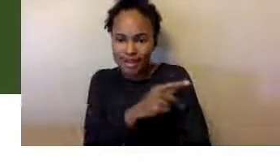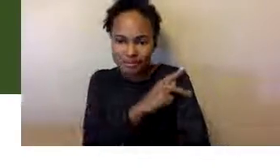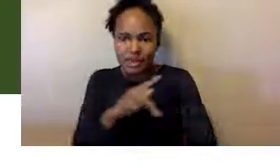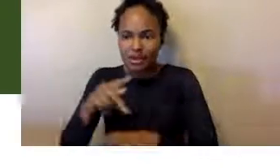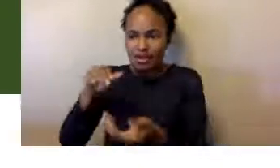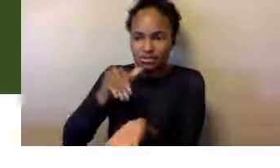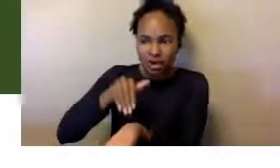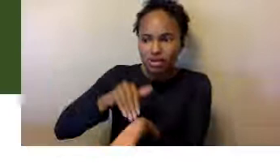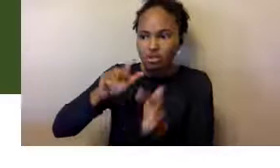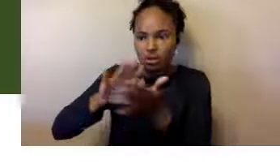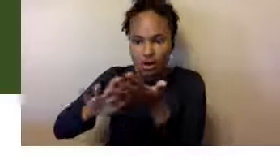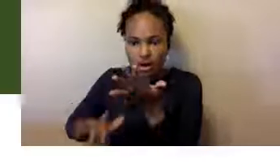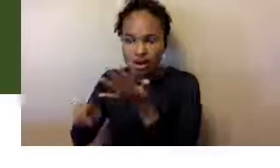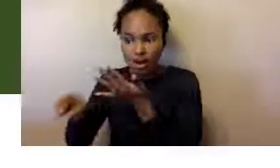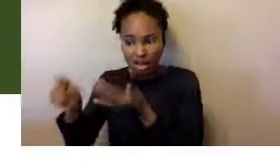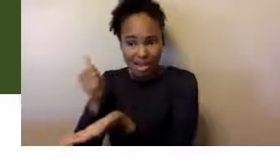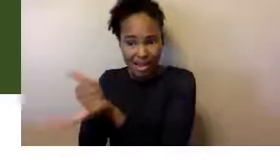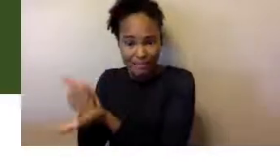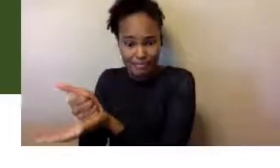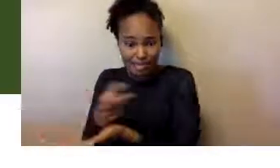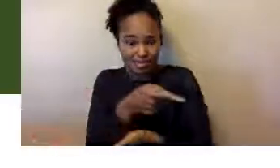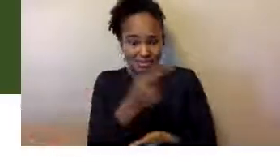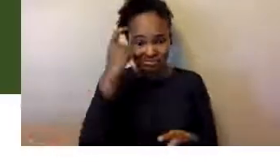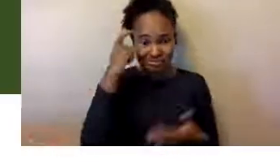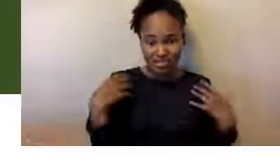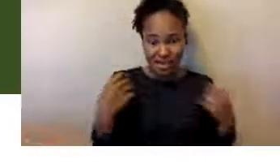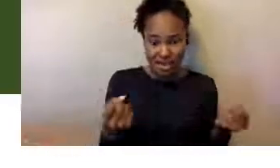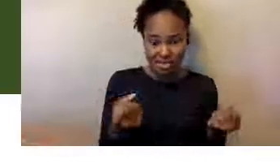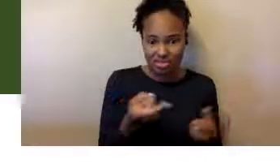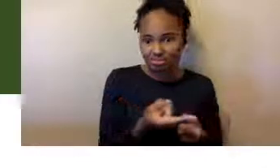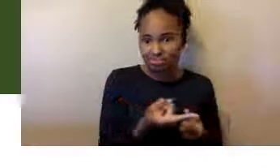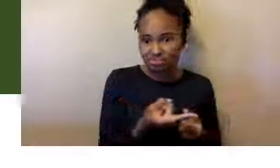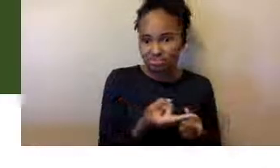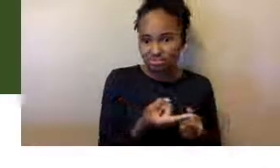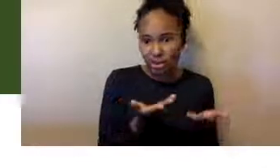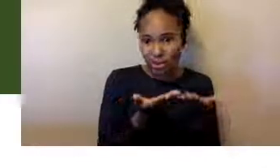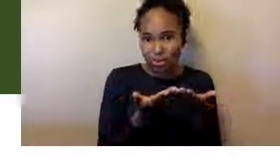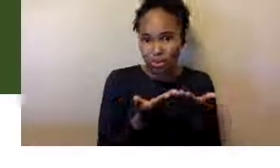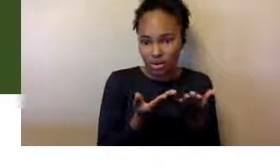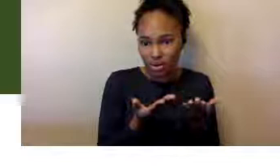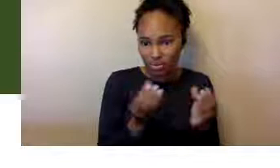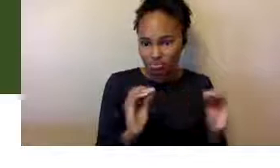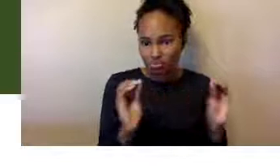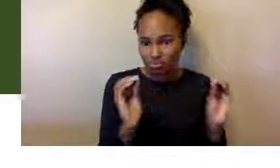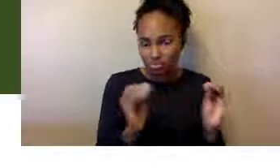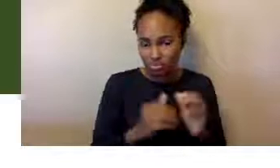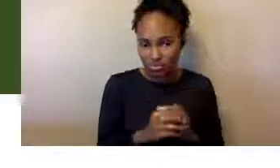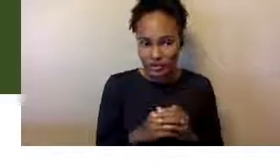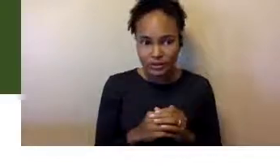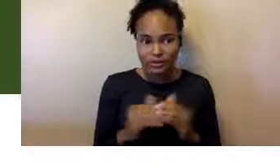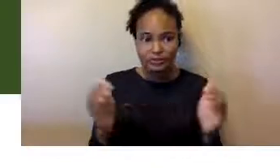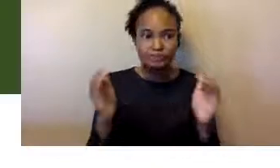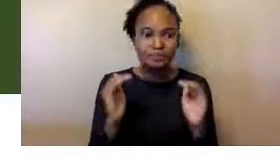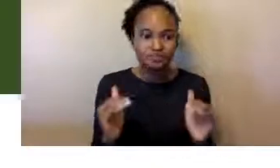Medicaid programs, which Medicaid is the program that funds mental health services